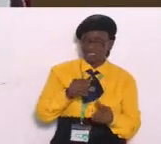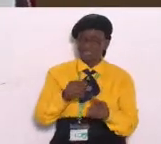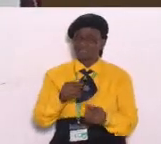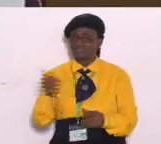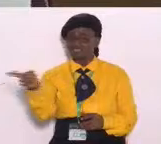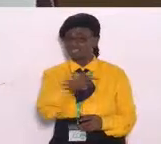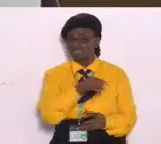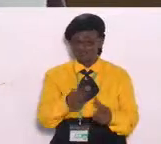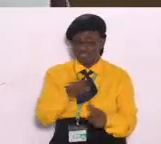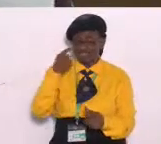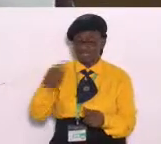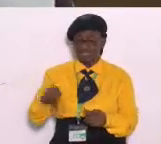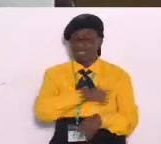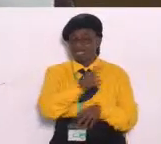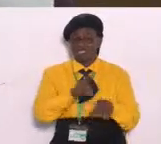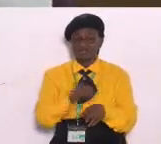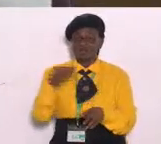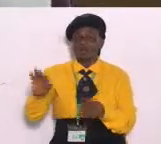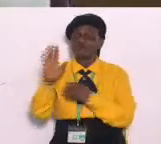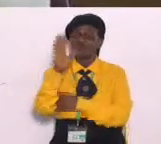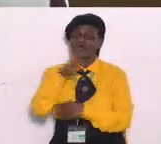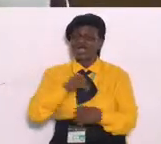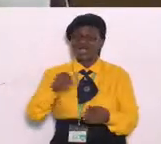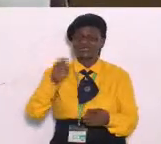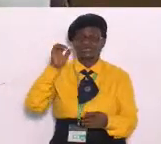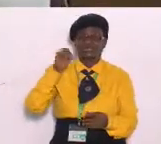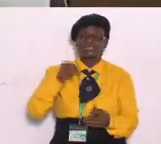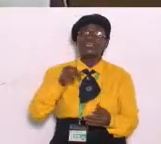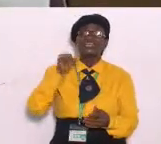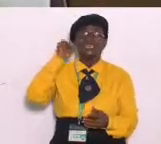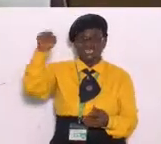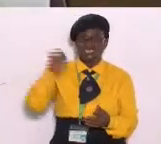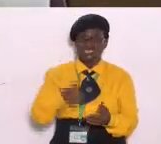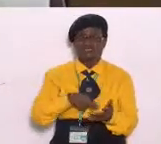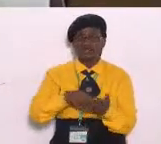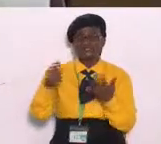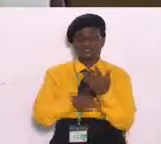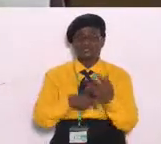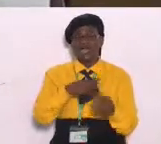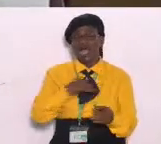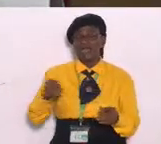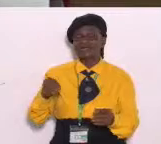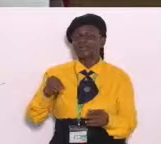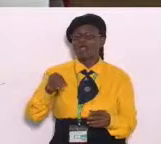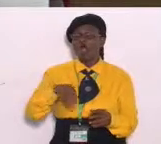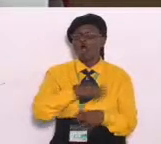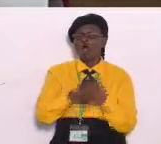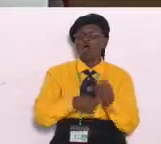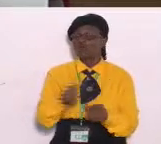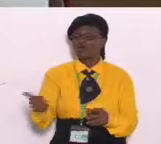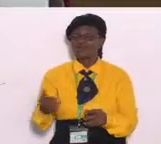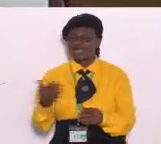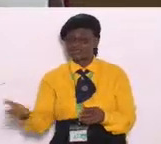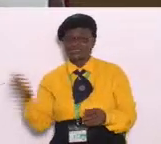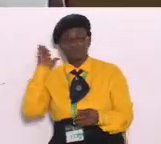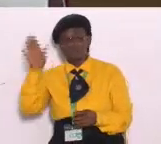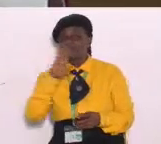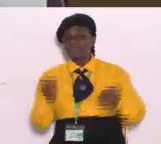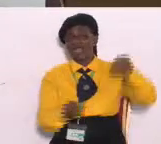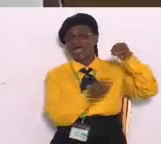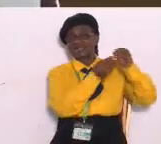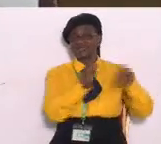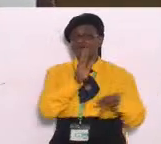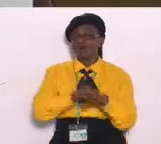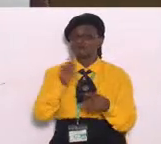his righteousness, and every other thing will be added unto you.